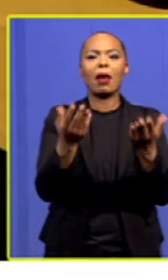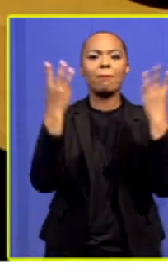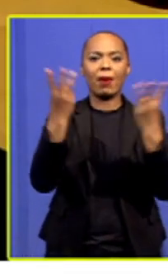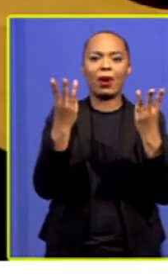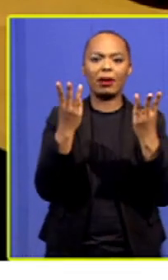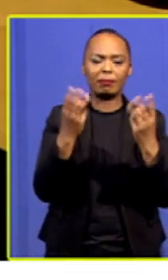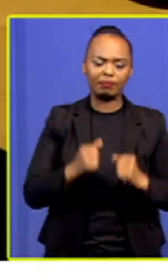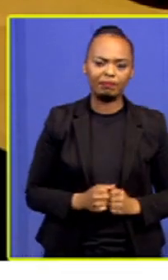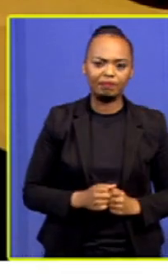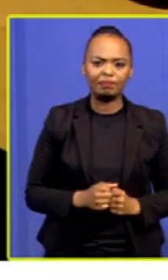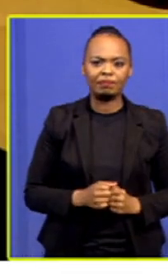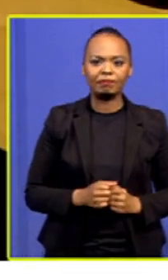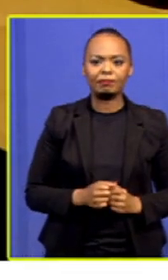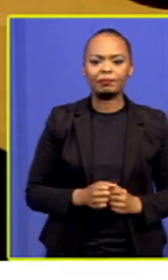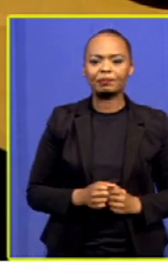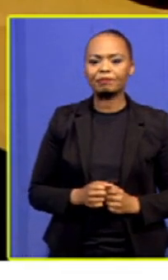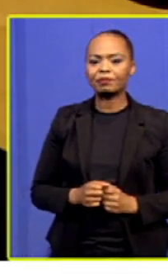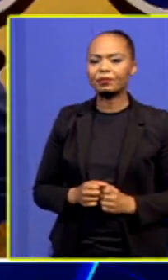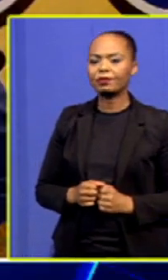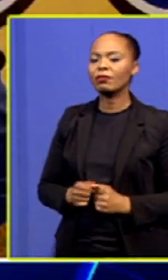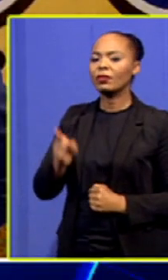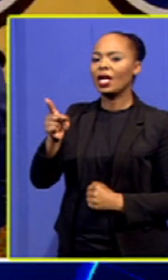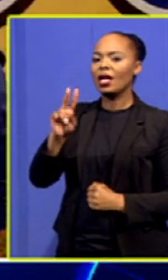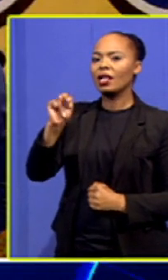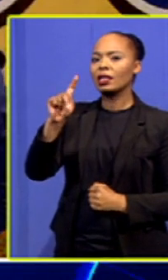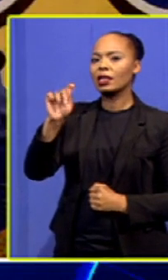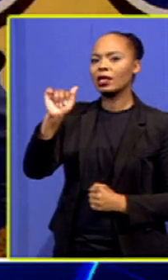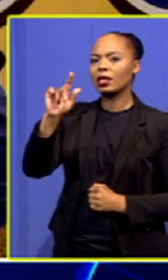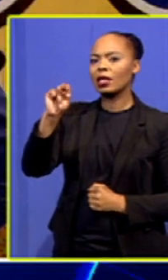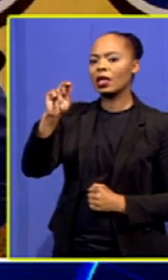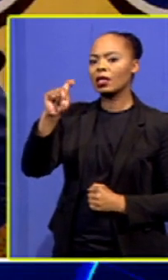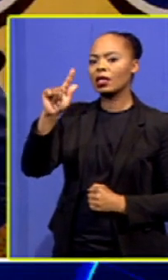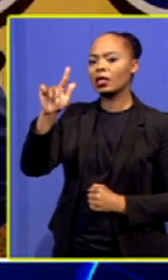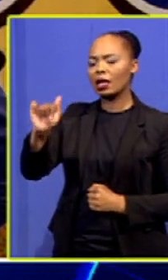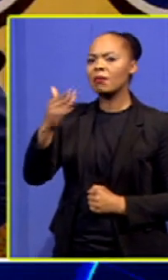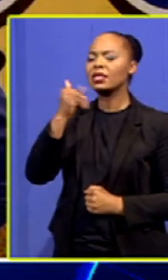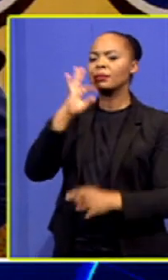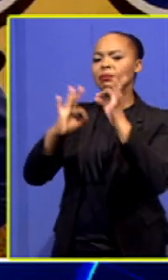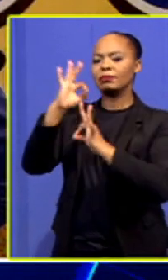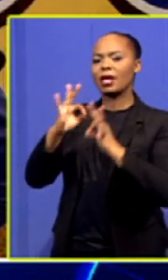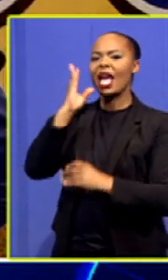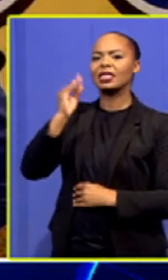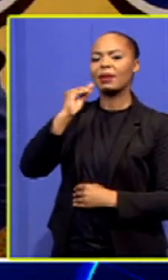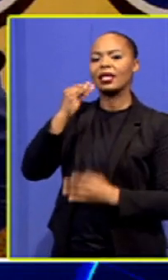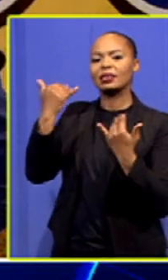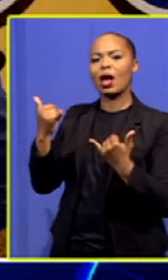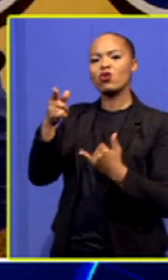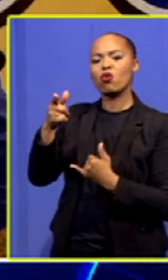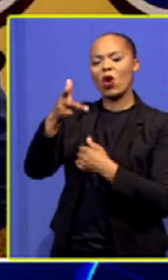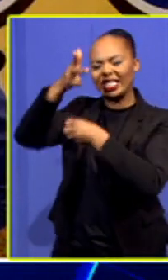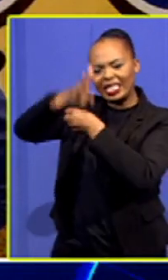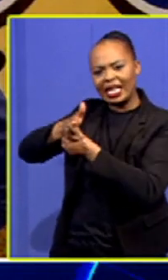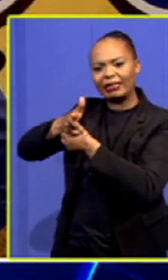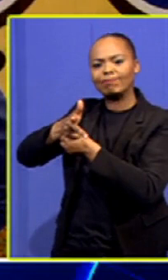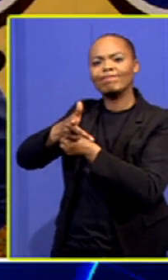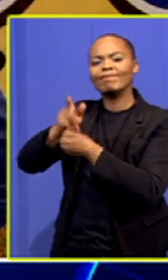Eldrin? Ntlantla, quickly speak to me about just your personal experience as a journalist in COVID-19, and here you